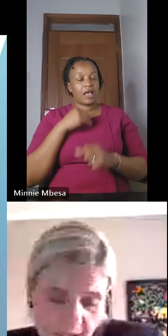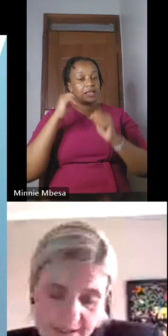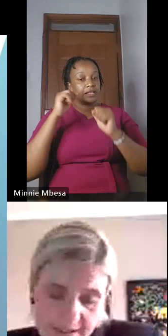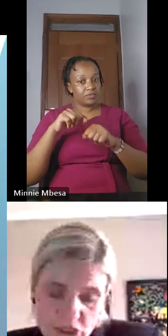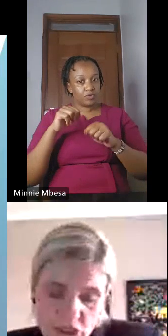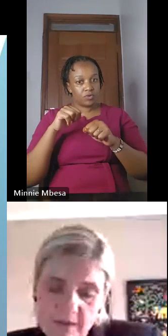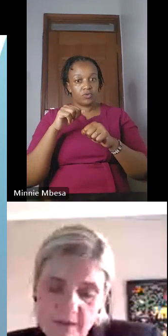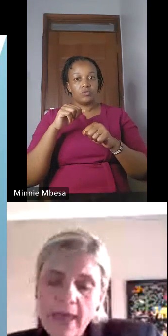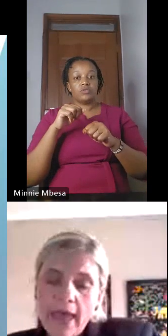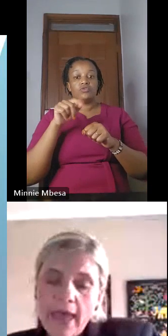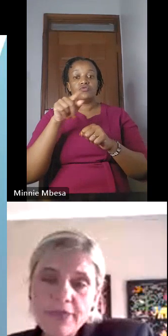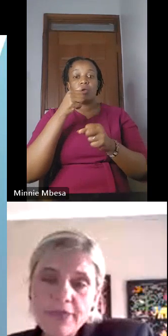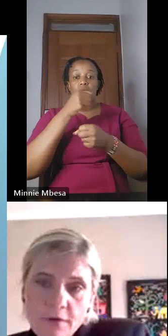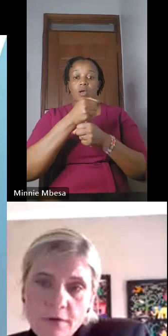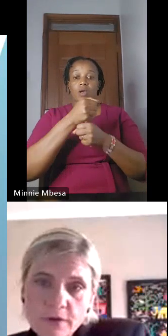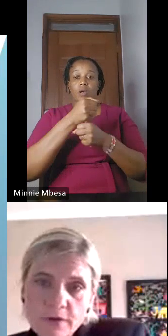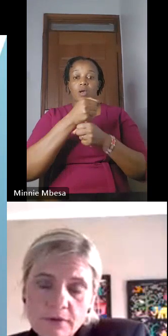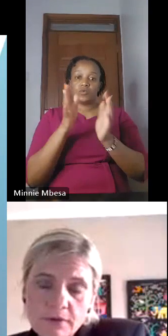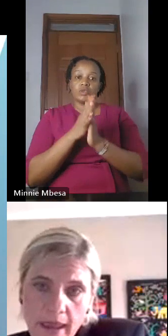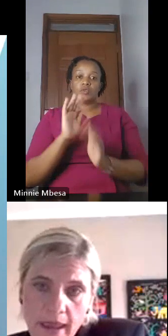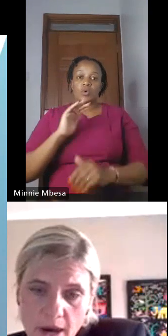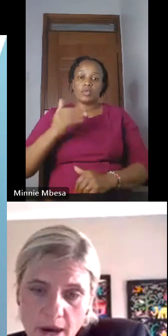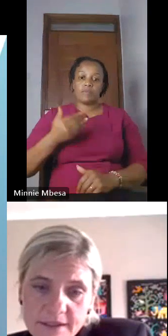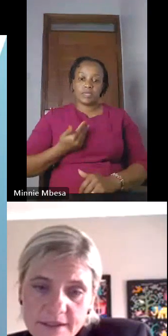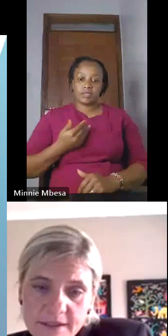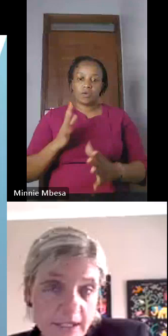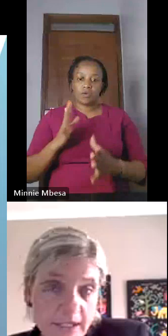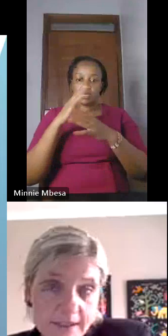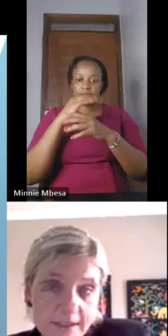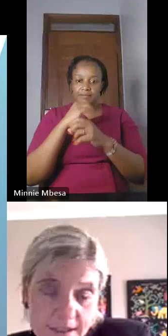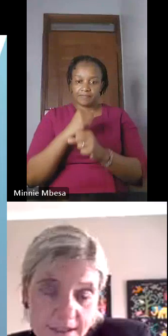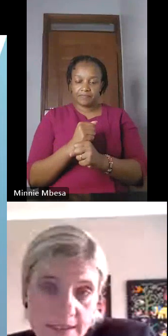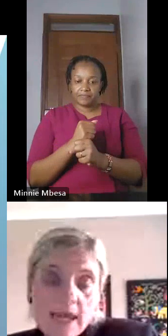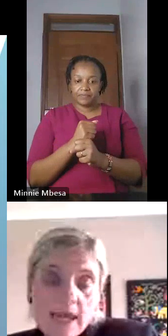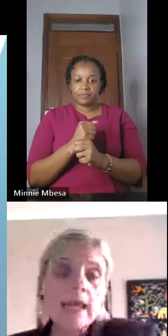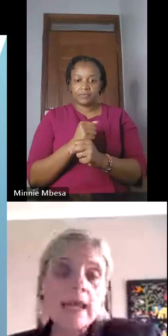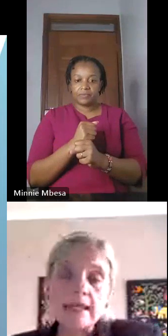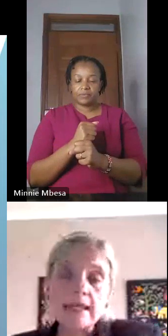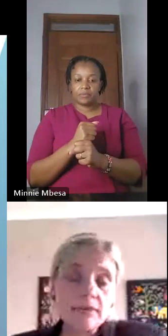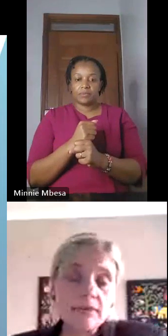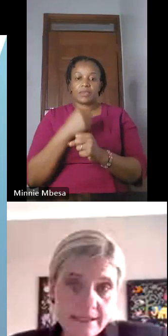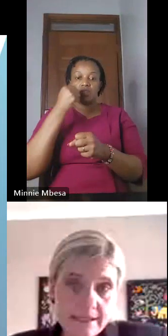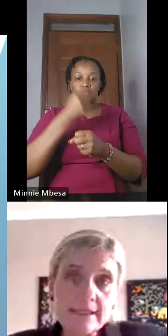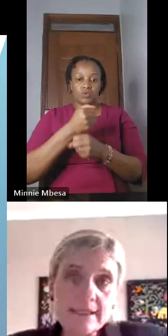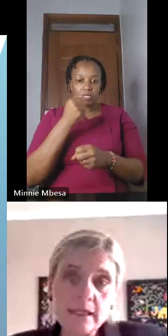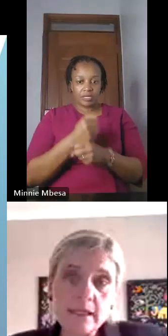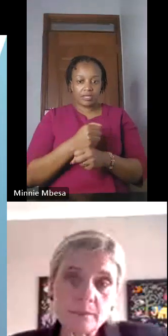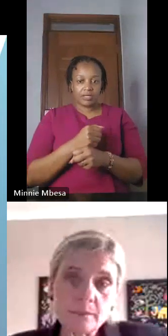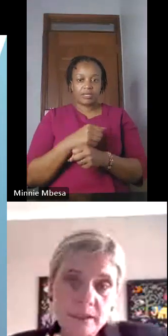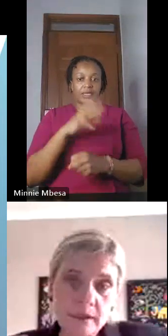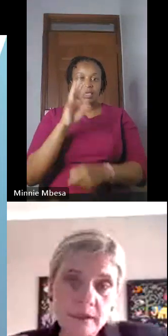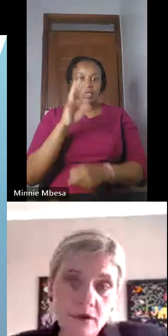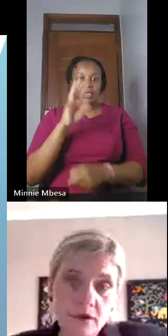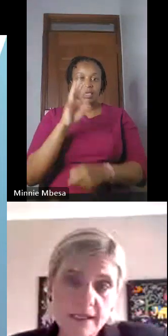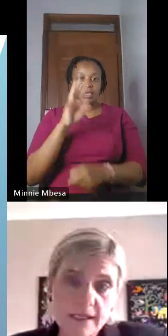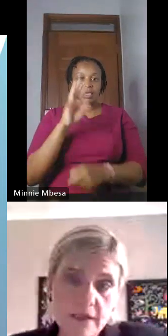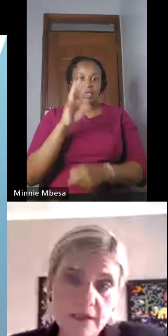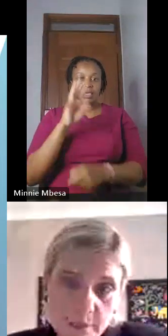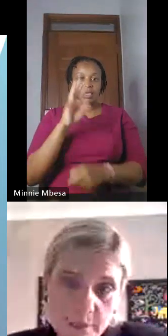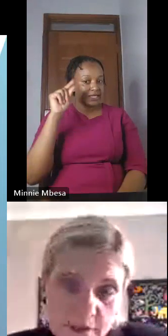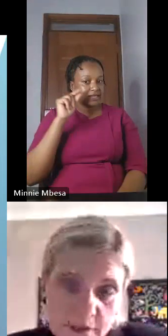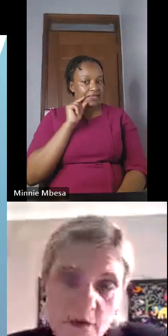women's organizations, and therefore doing a master's of gender studies. There is a clear link between